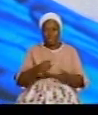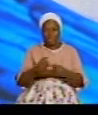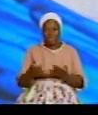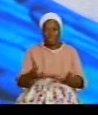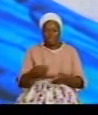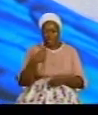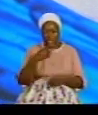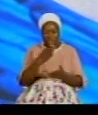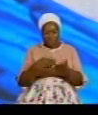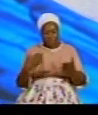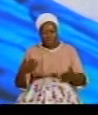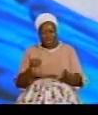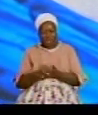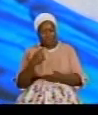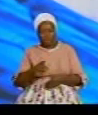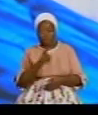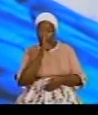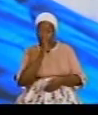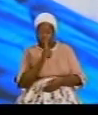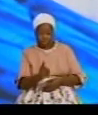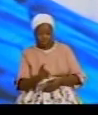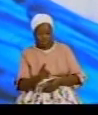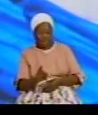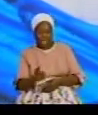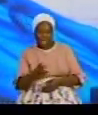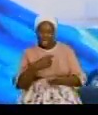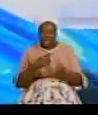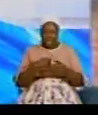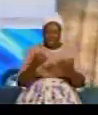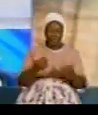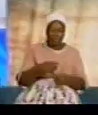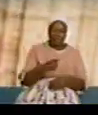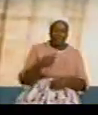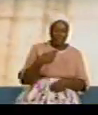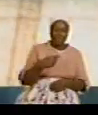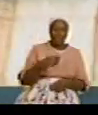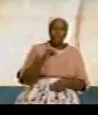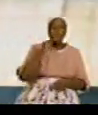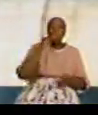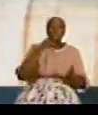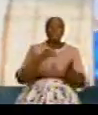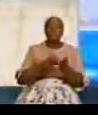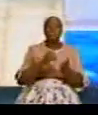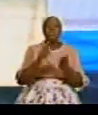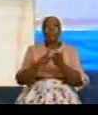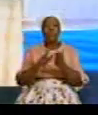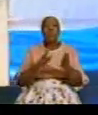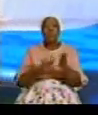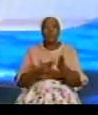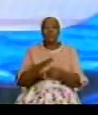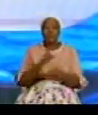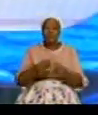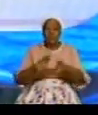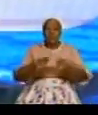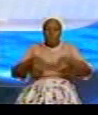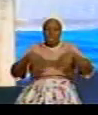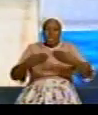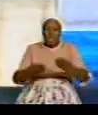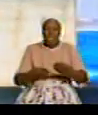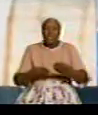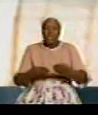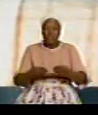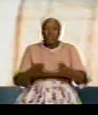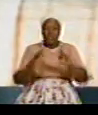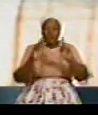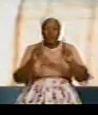some things that were true. And now they said, is it lawful to give